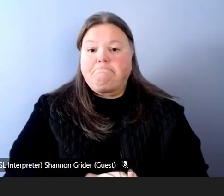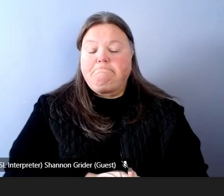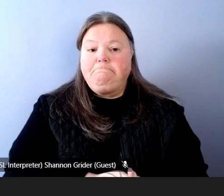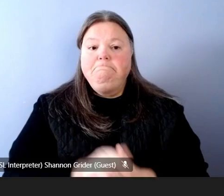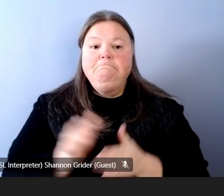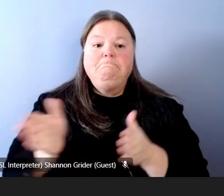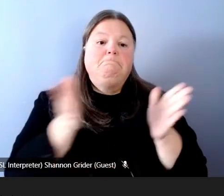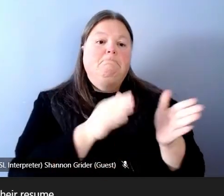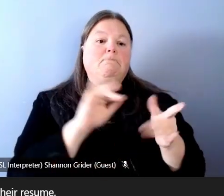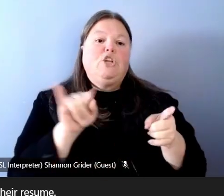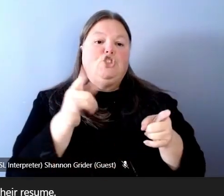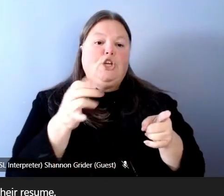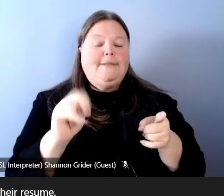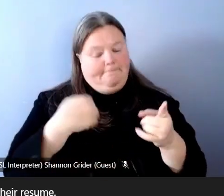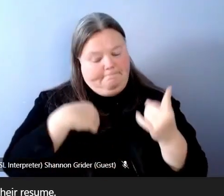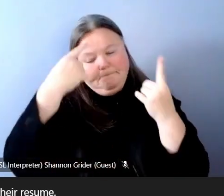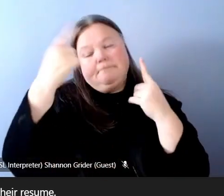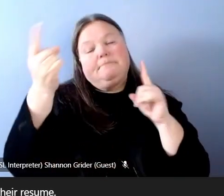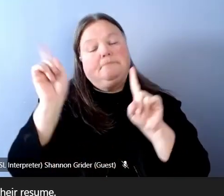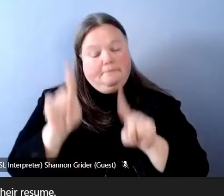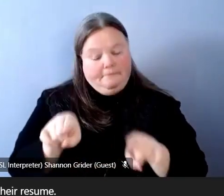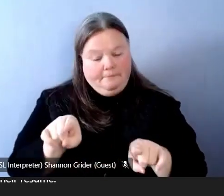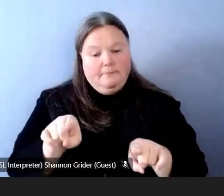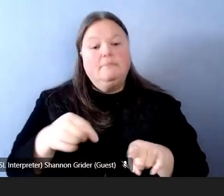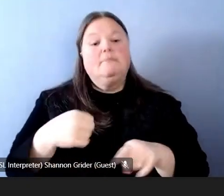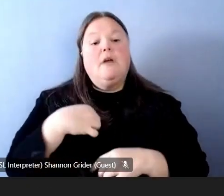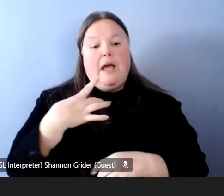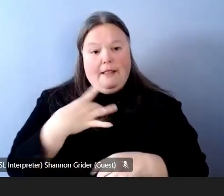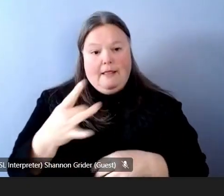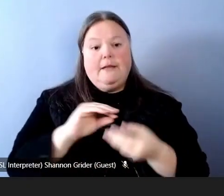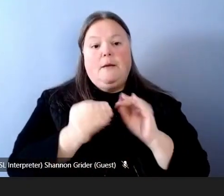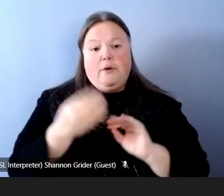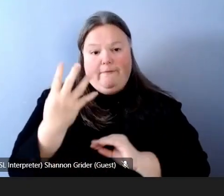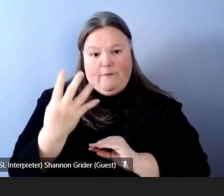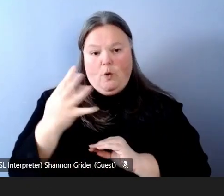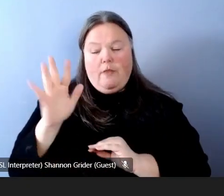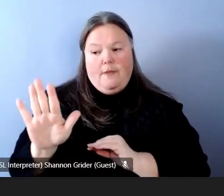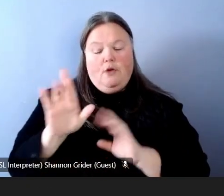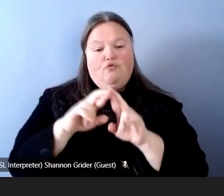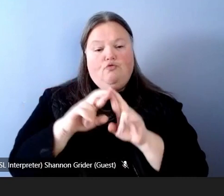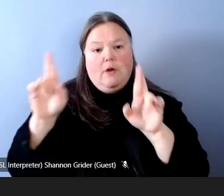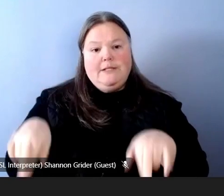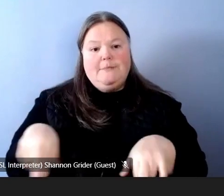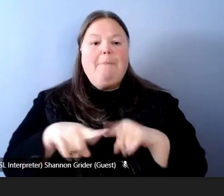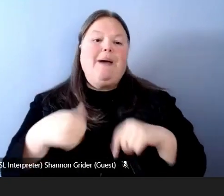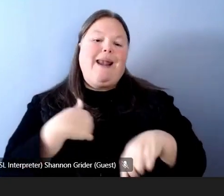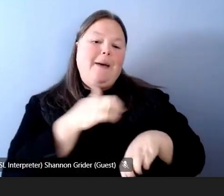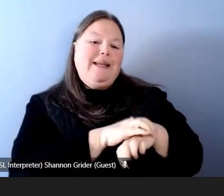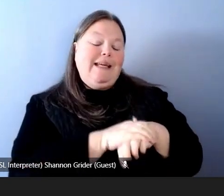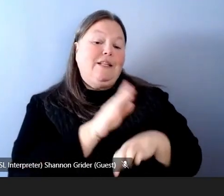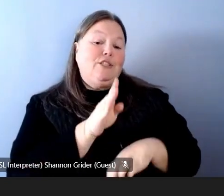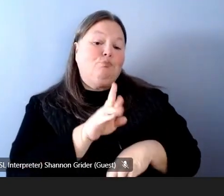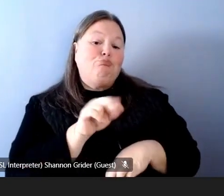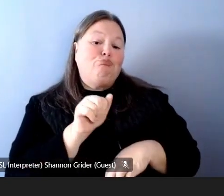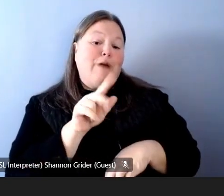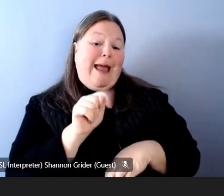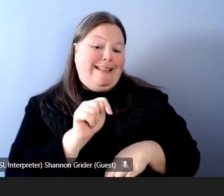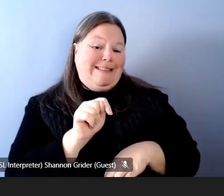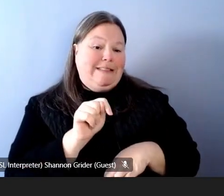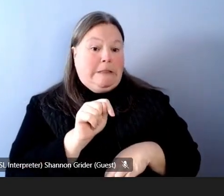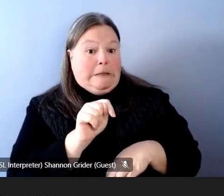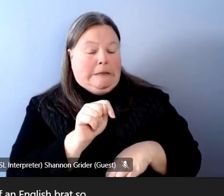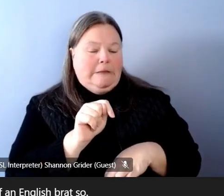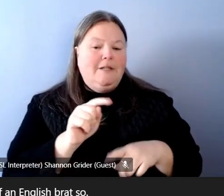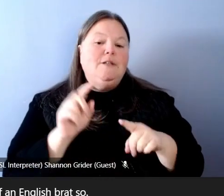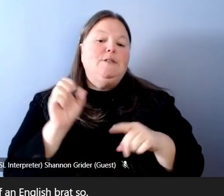I agree. I also like number 4's resume, but I'm kind of an English brat, so the